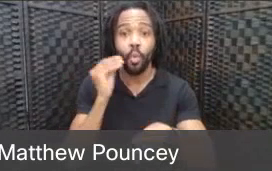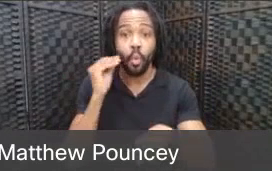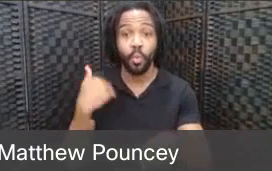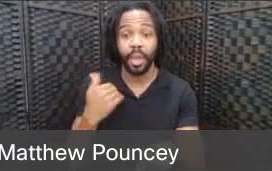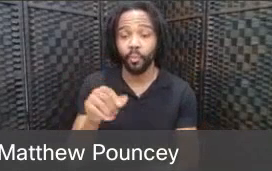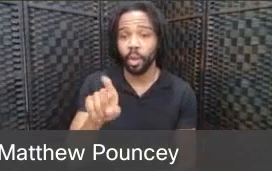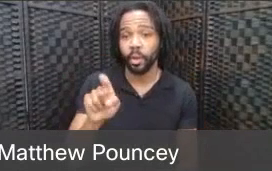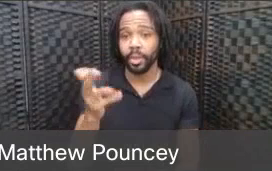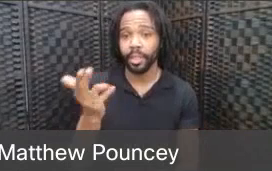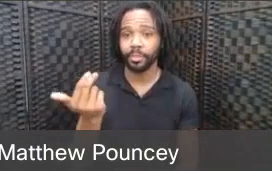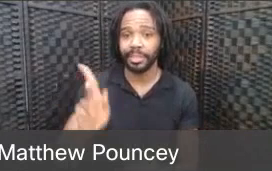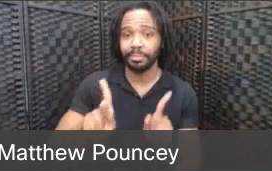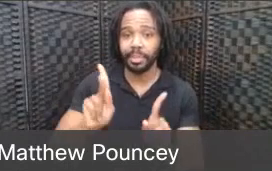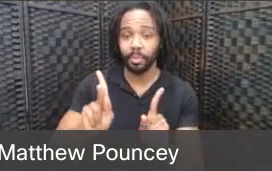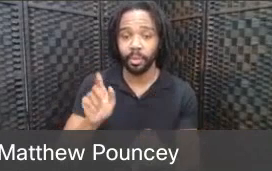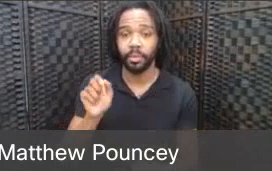113 people